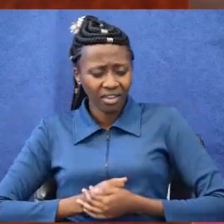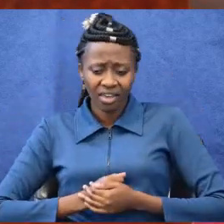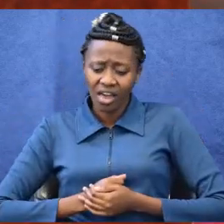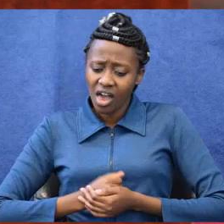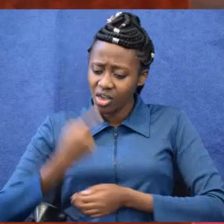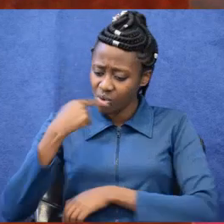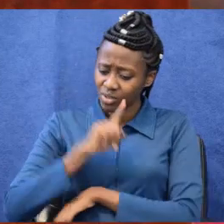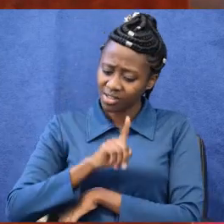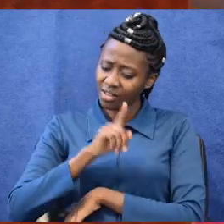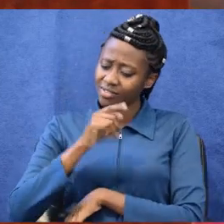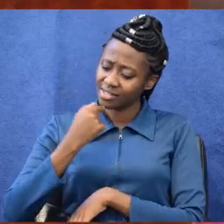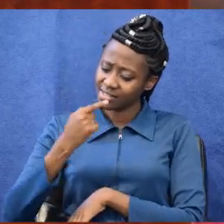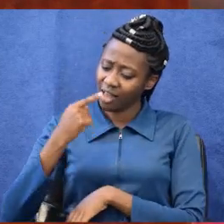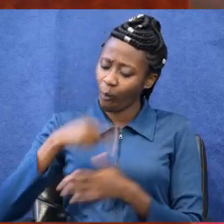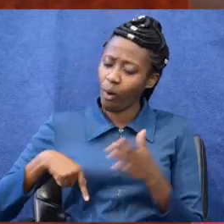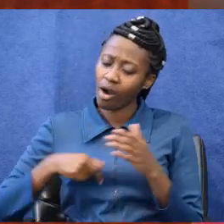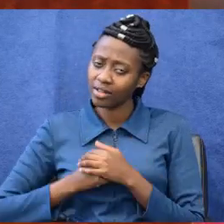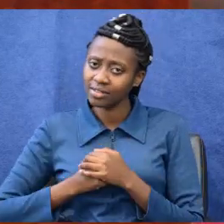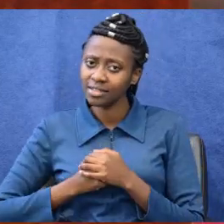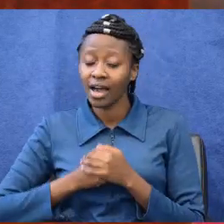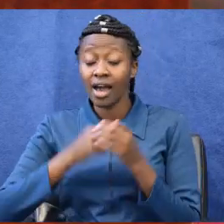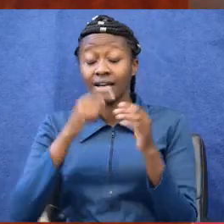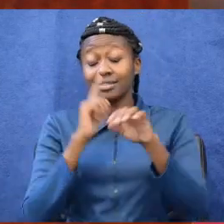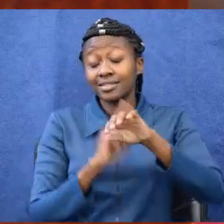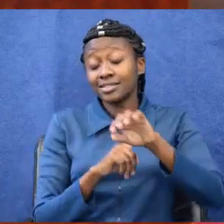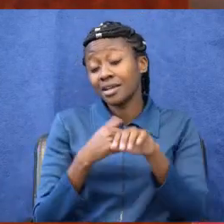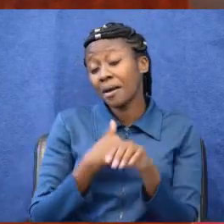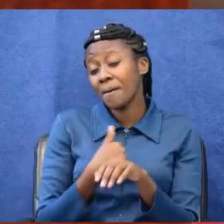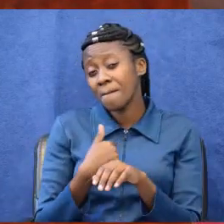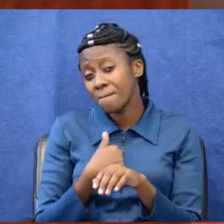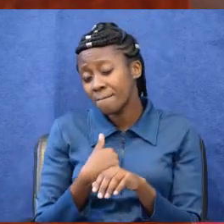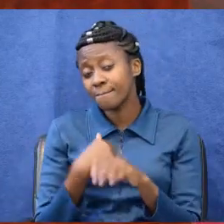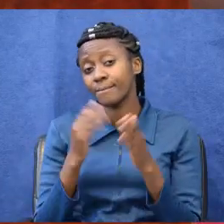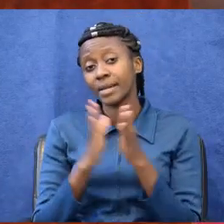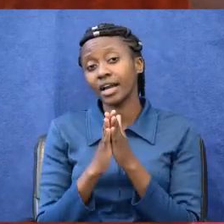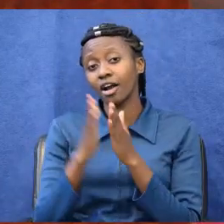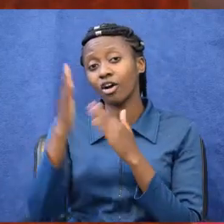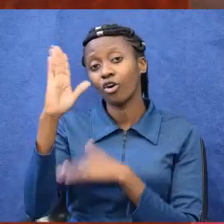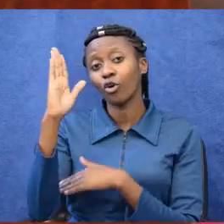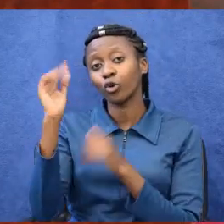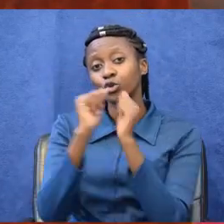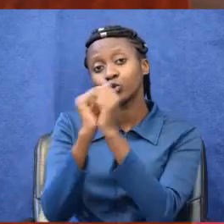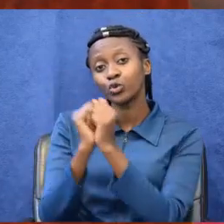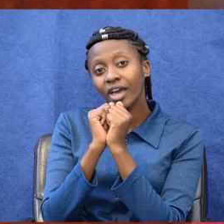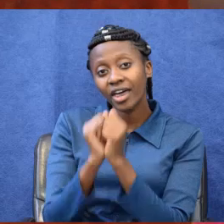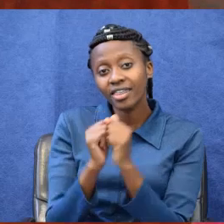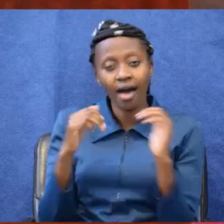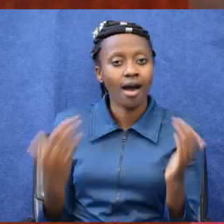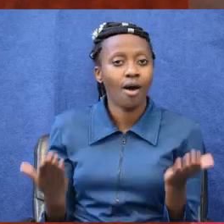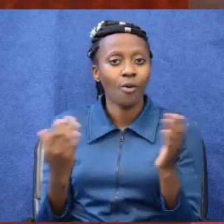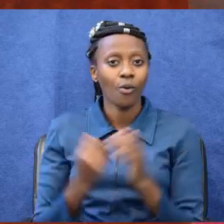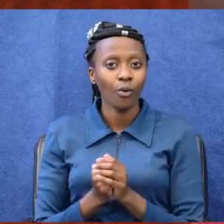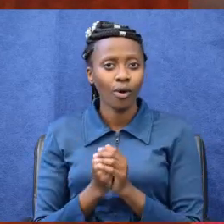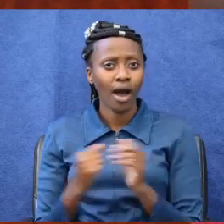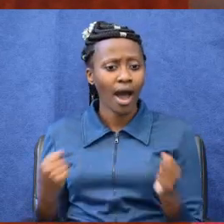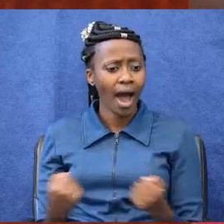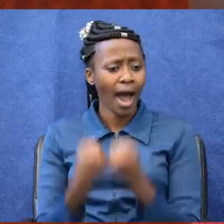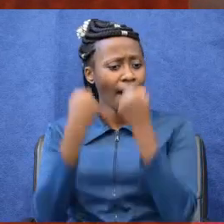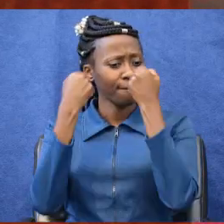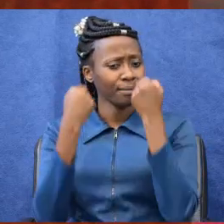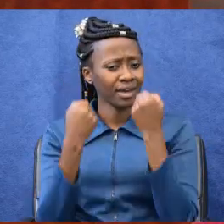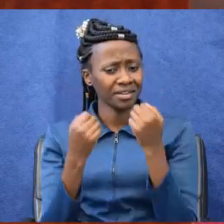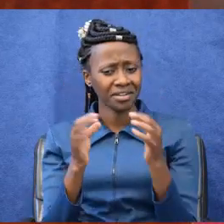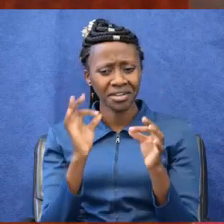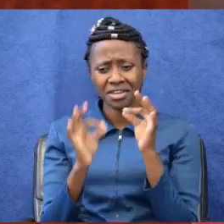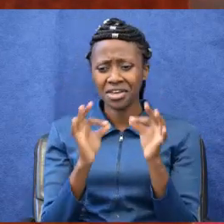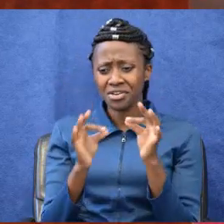"What are you saying? How can you say the Lord is with us? Why has this happened to us